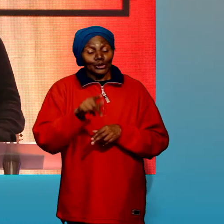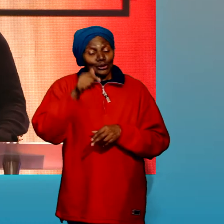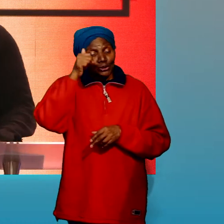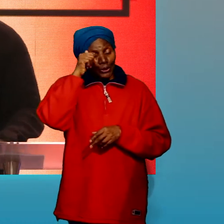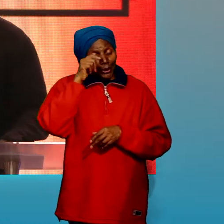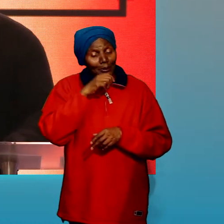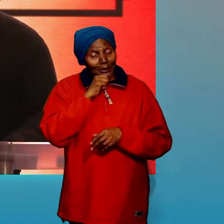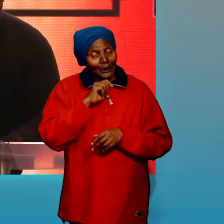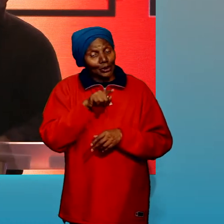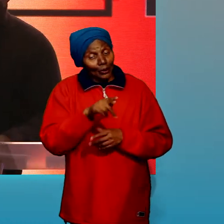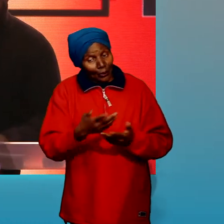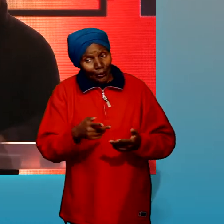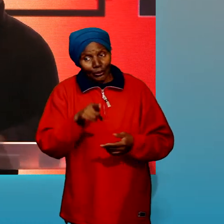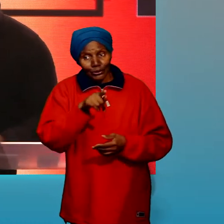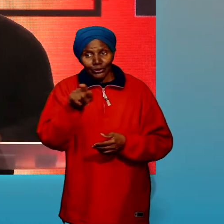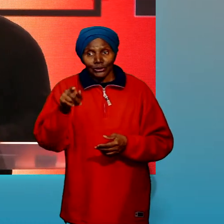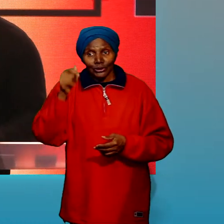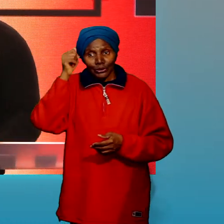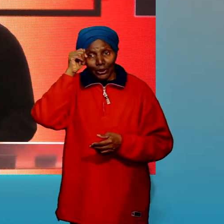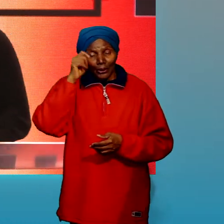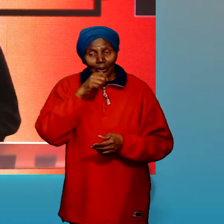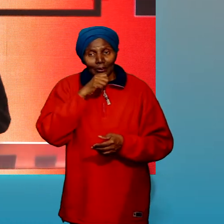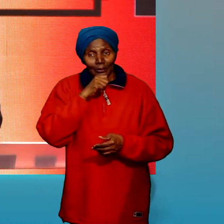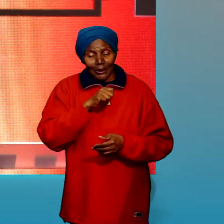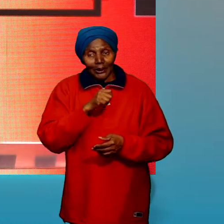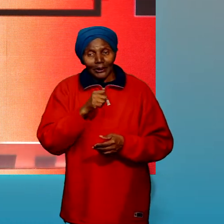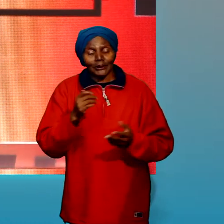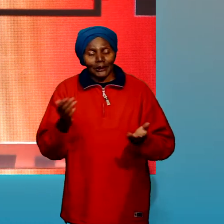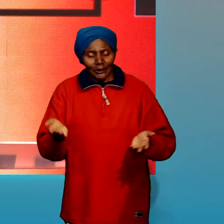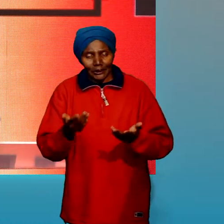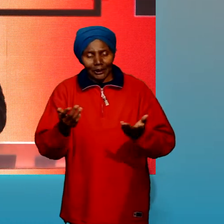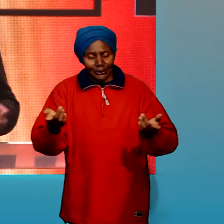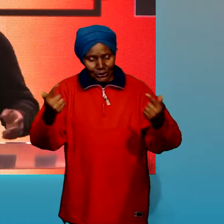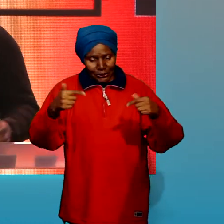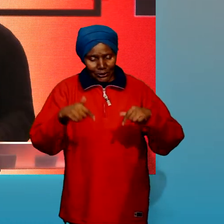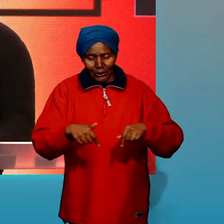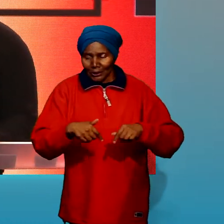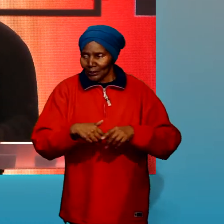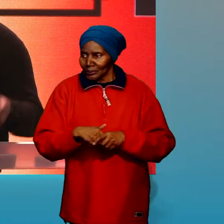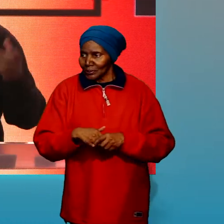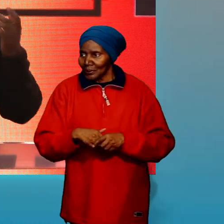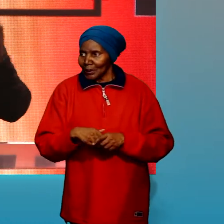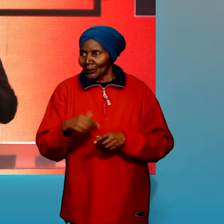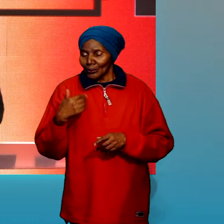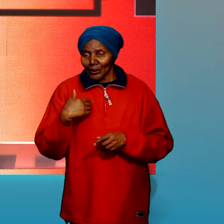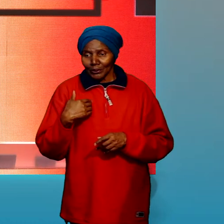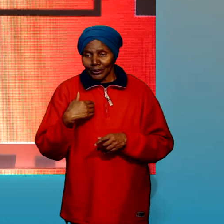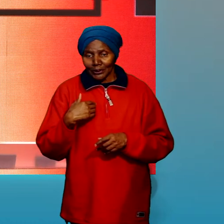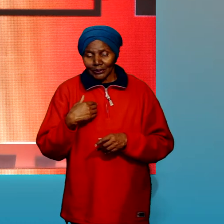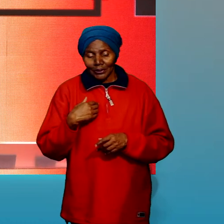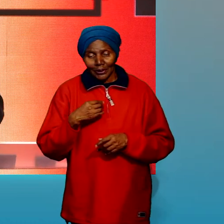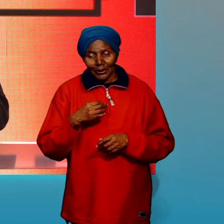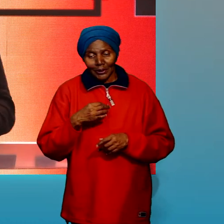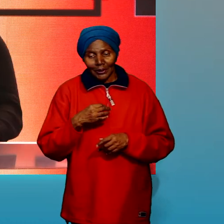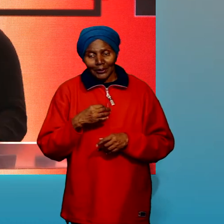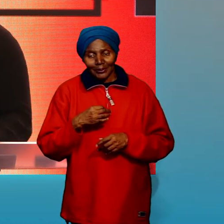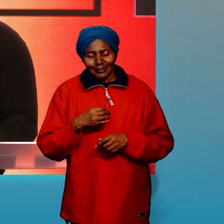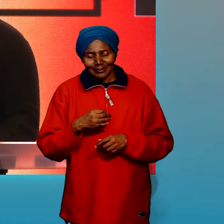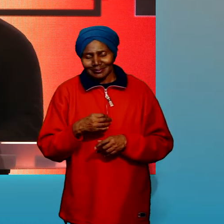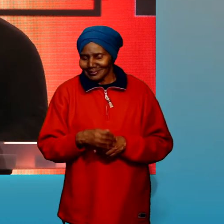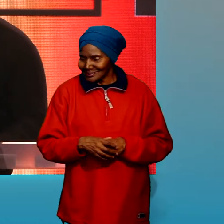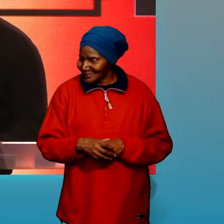encourage them to be there, and they're going to have a great time. And if you are a woman, feel free to ask us how it went